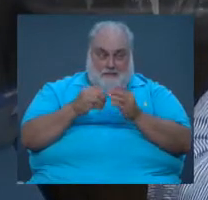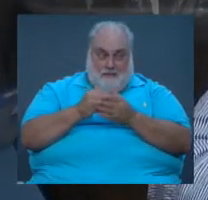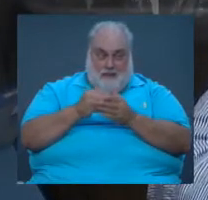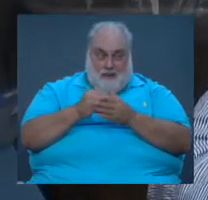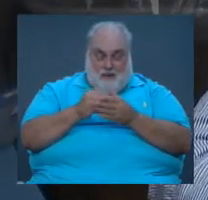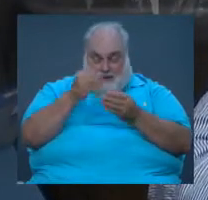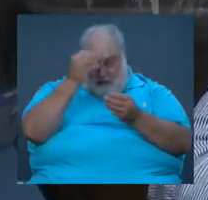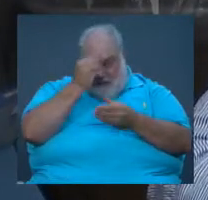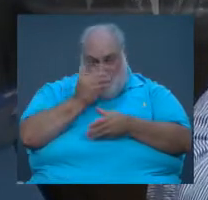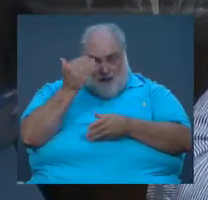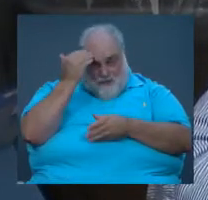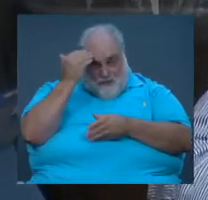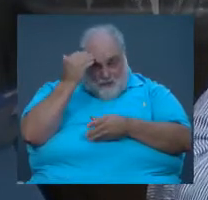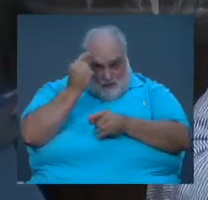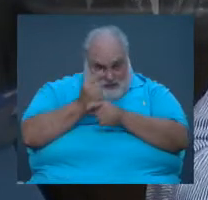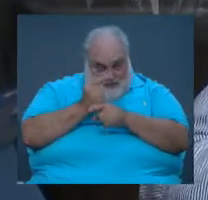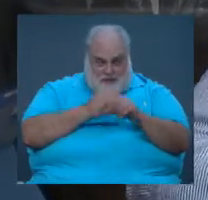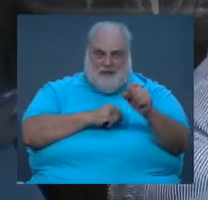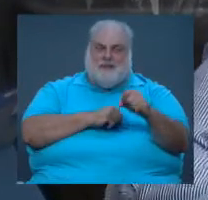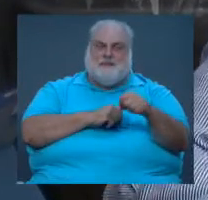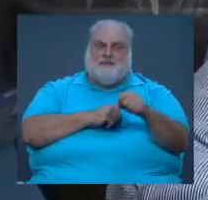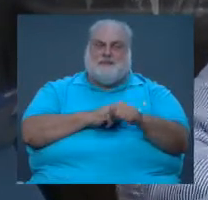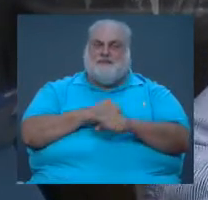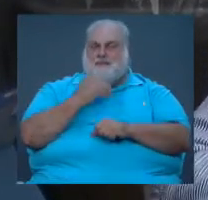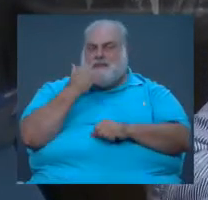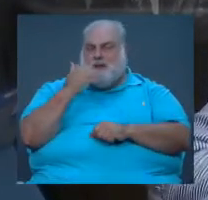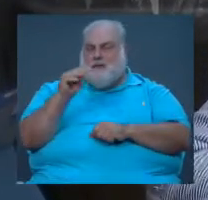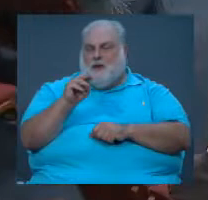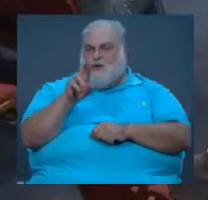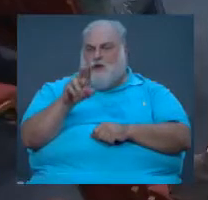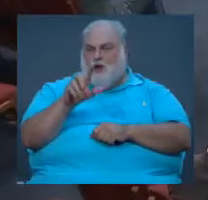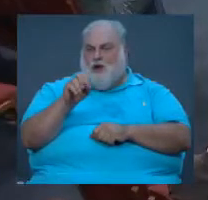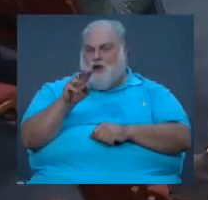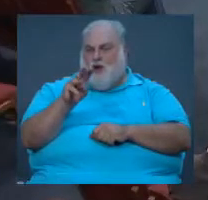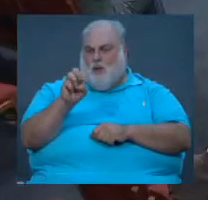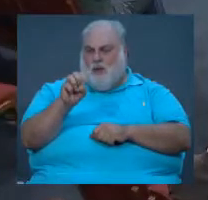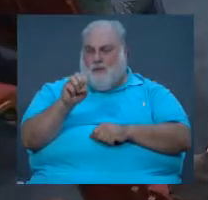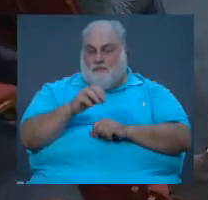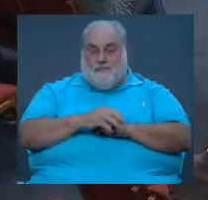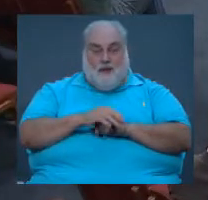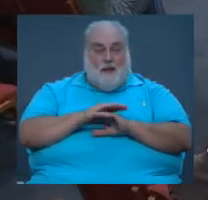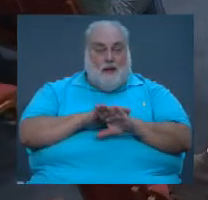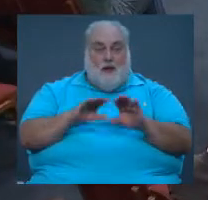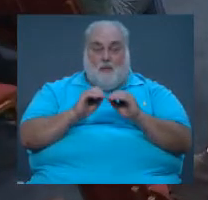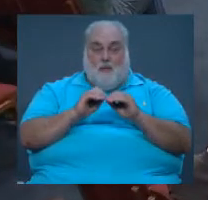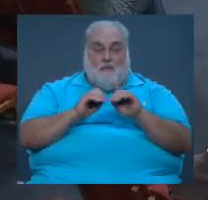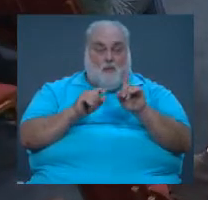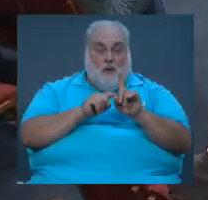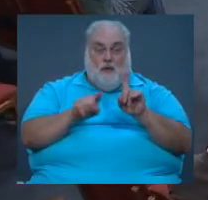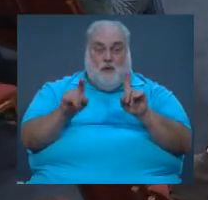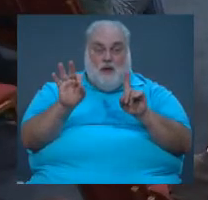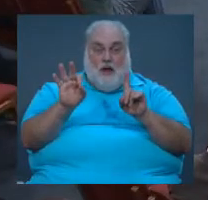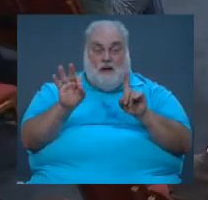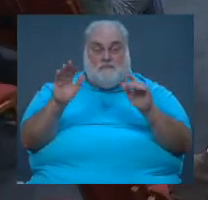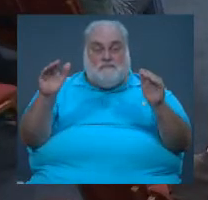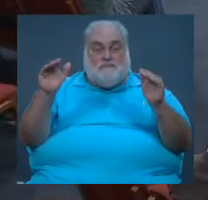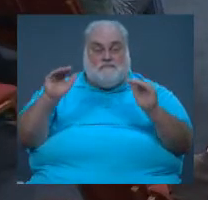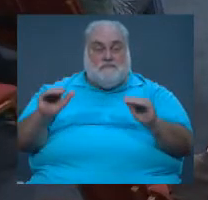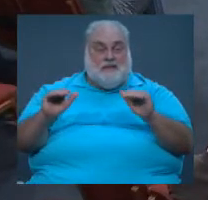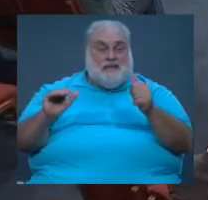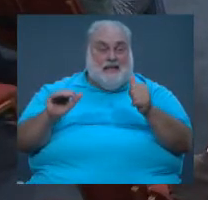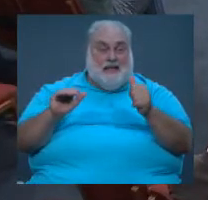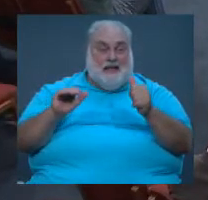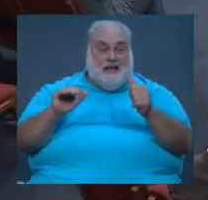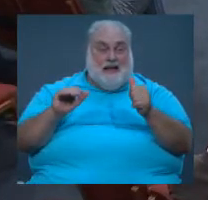you'll let the mayor know. Sure. Thank you. Thank you, Mr. Lowe. Seeing no other questions from items 1 through 9, are there questions from items 10 through